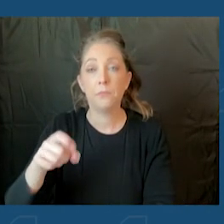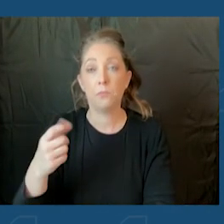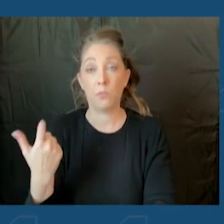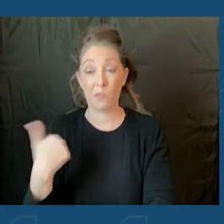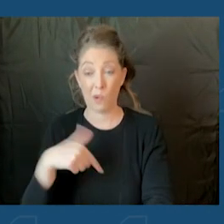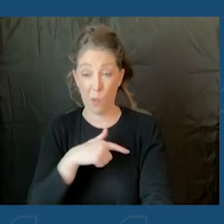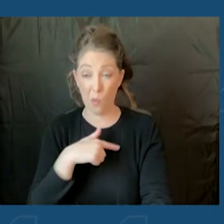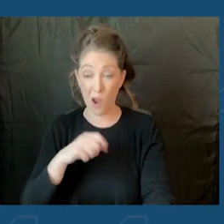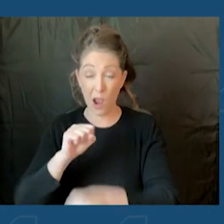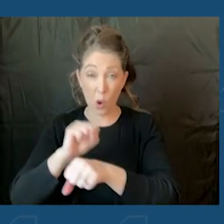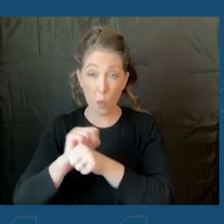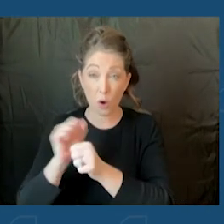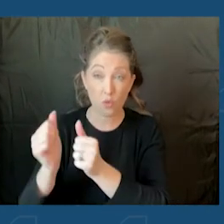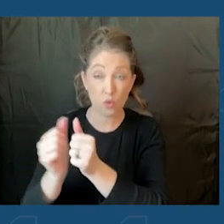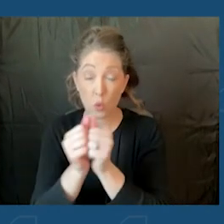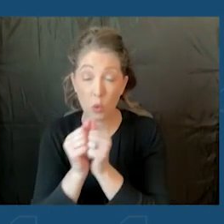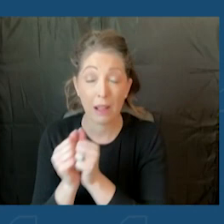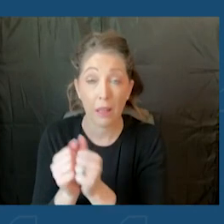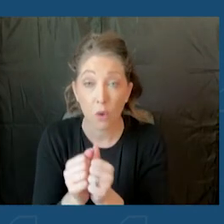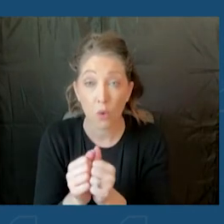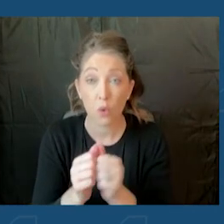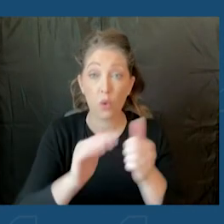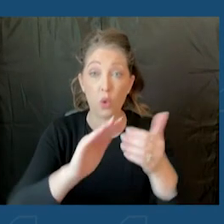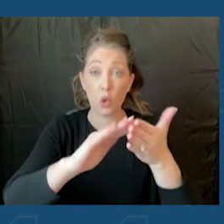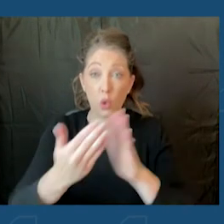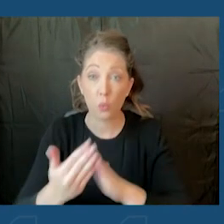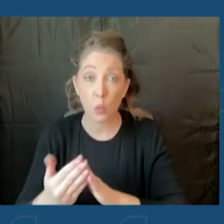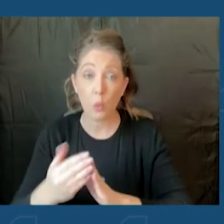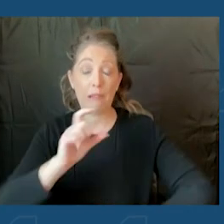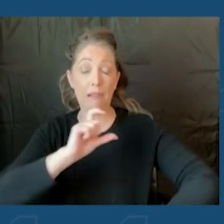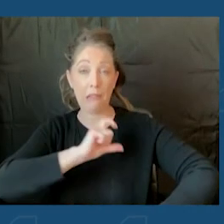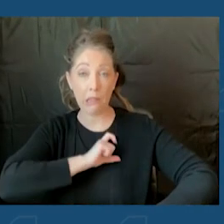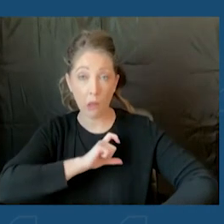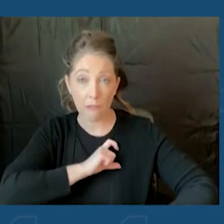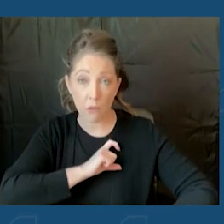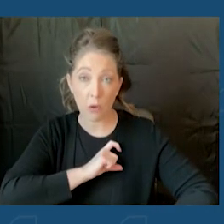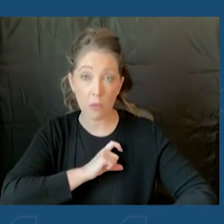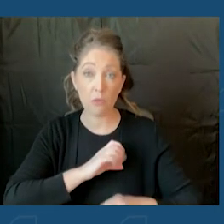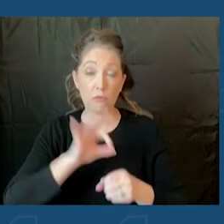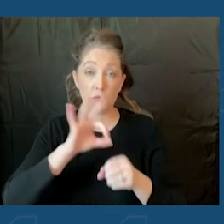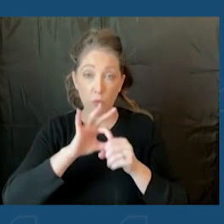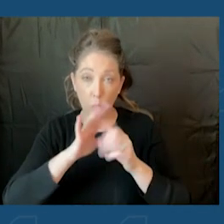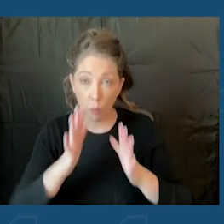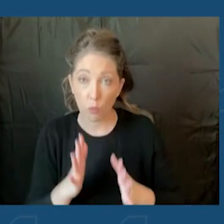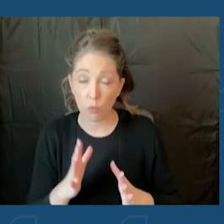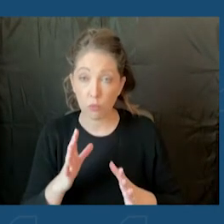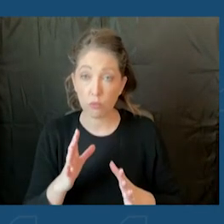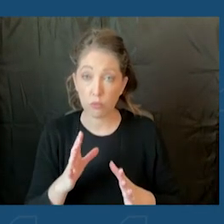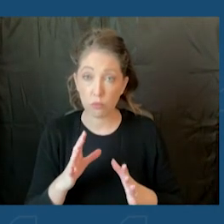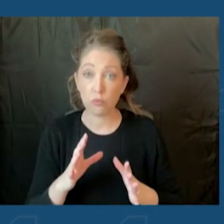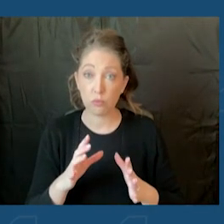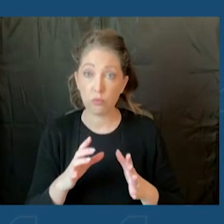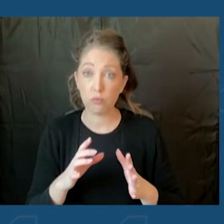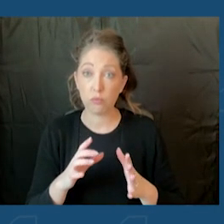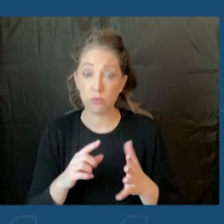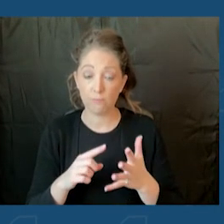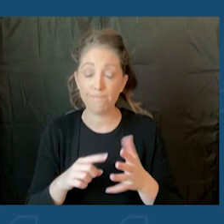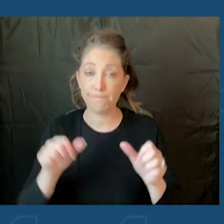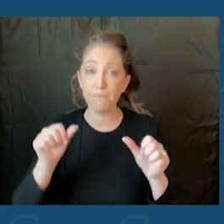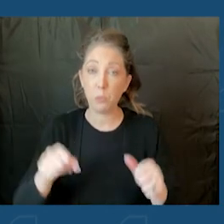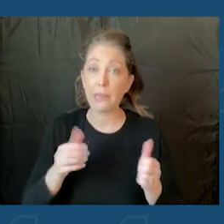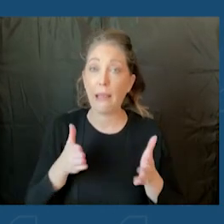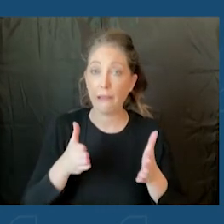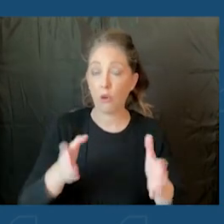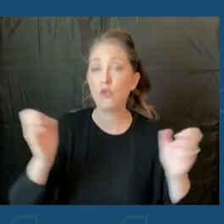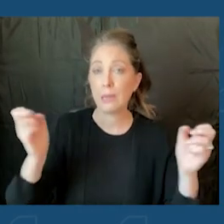together, community, law enforcement, elected officials, we can get our streets back. Thank you very